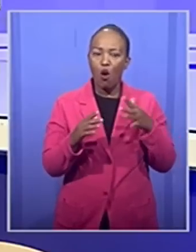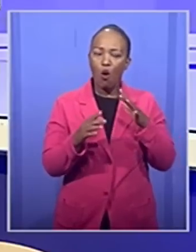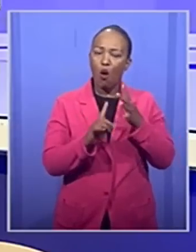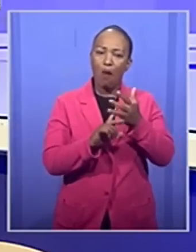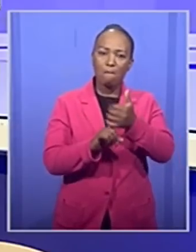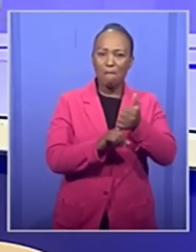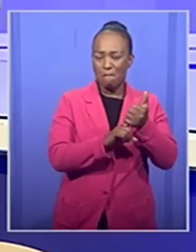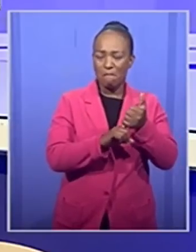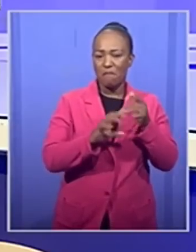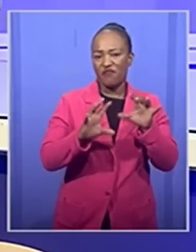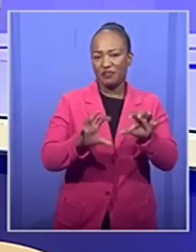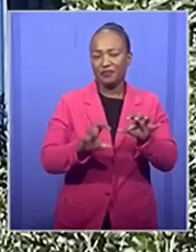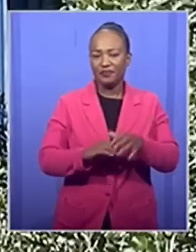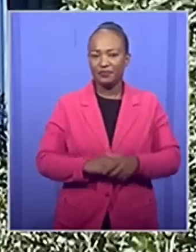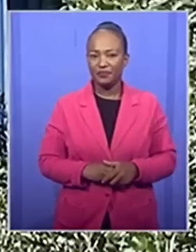dikgoka.